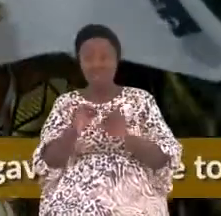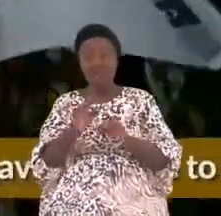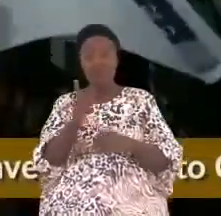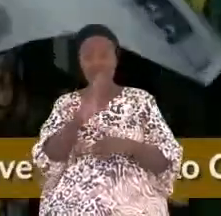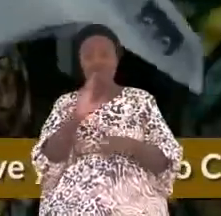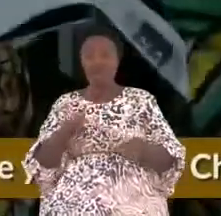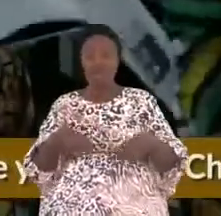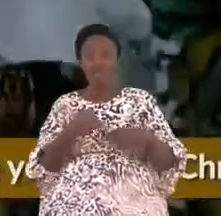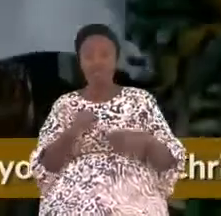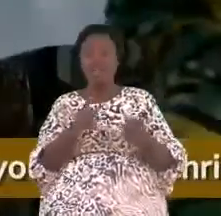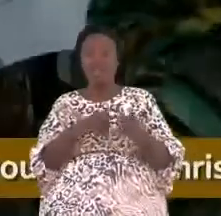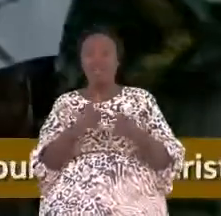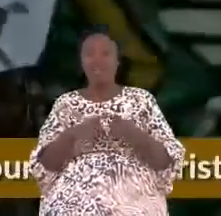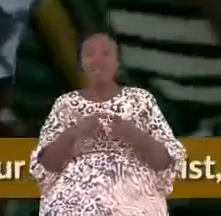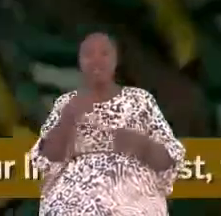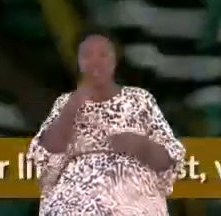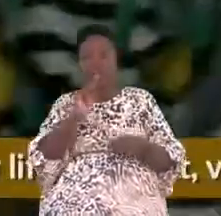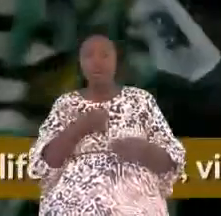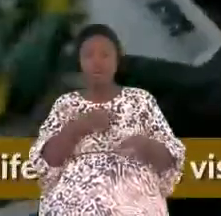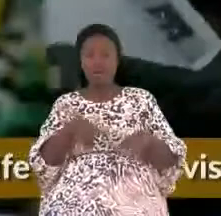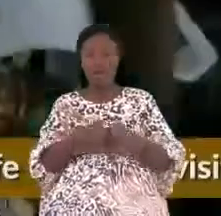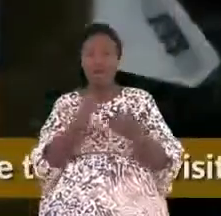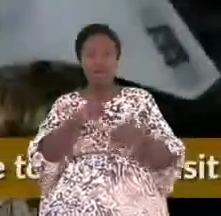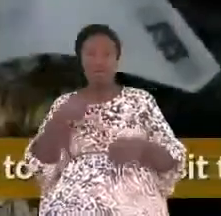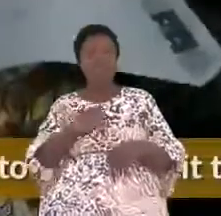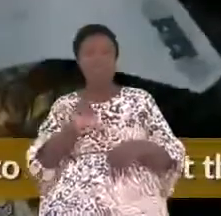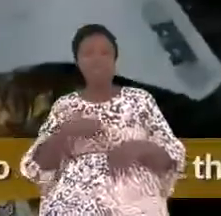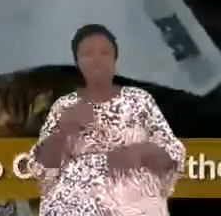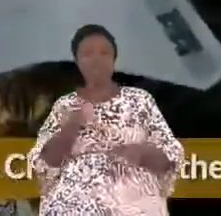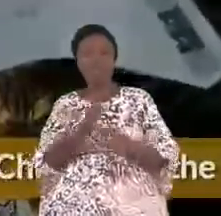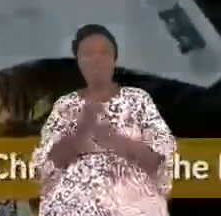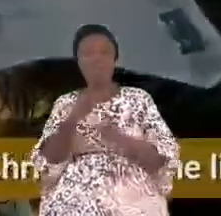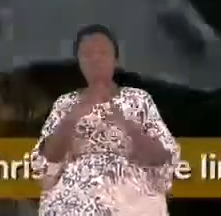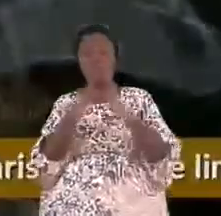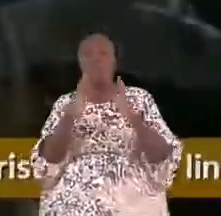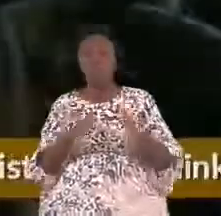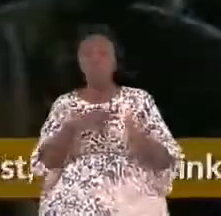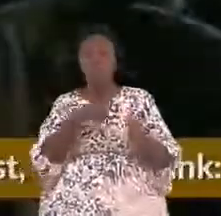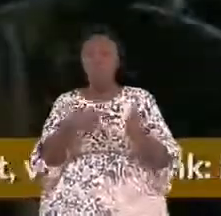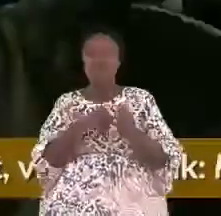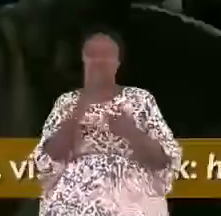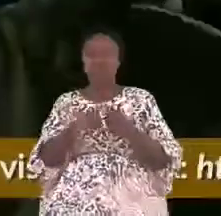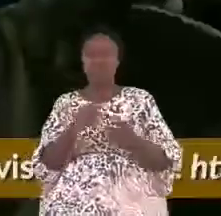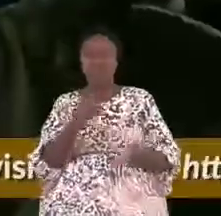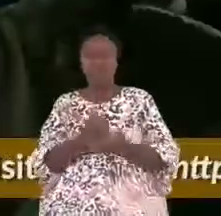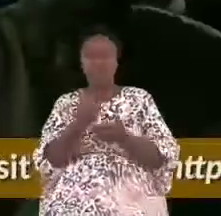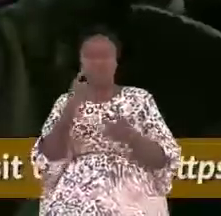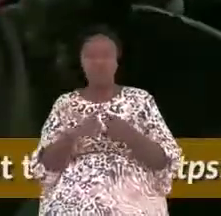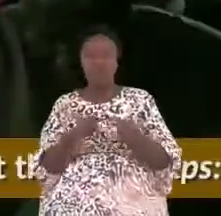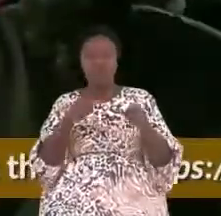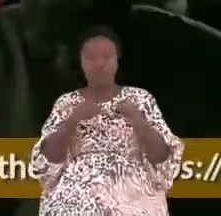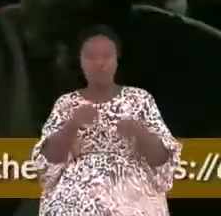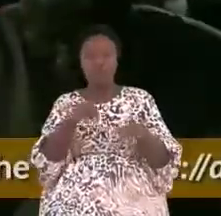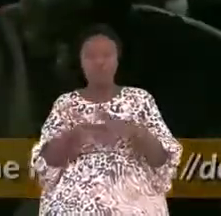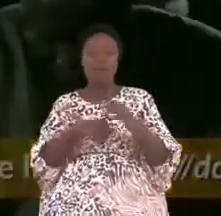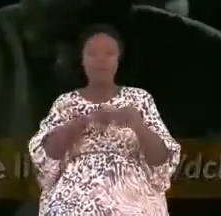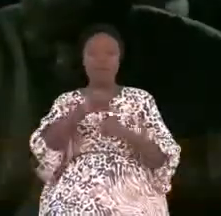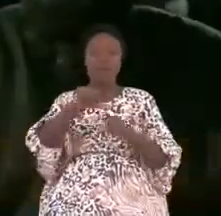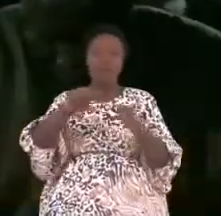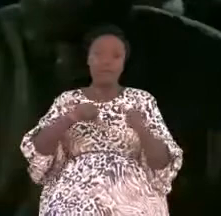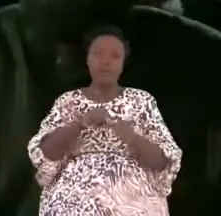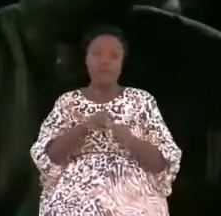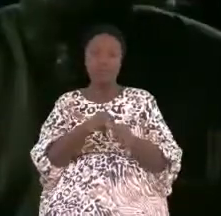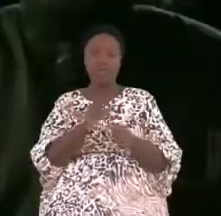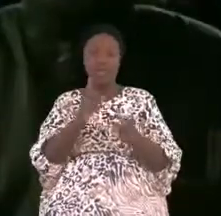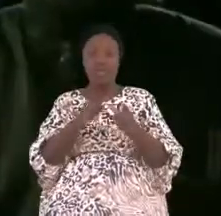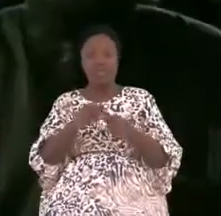give us landmark how we can locate you this is to help you continue in fellowship and then put your phone